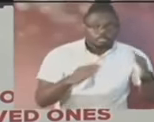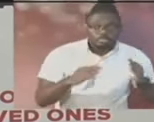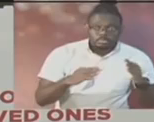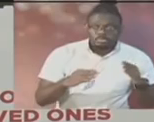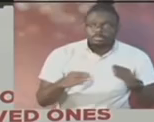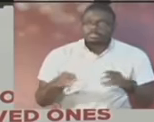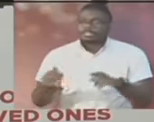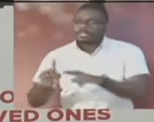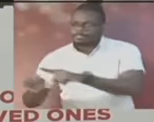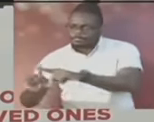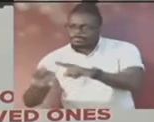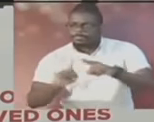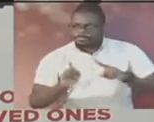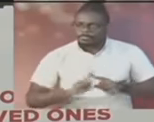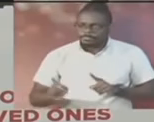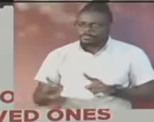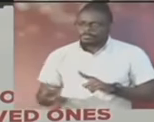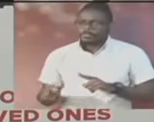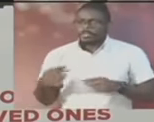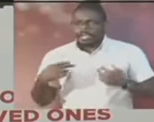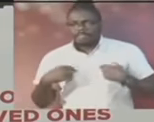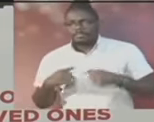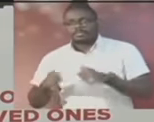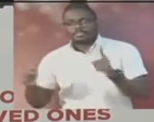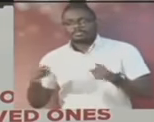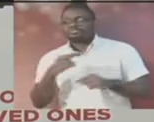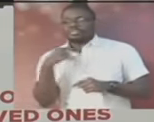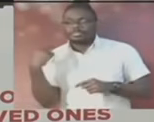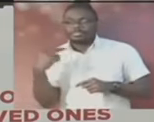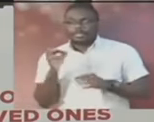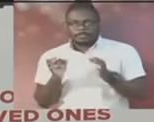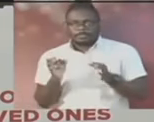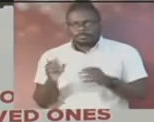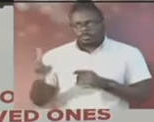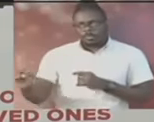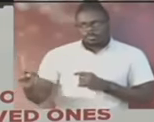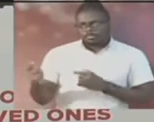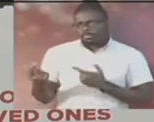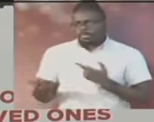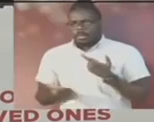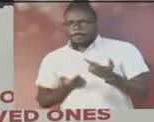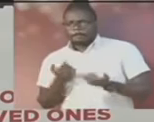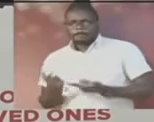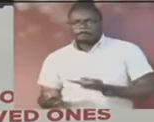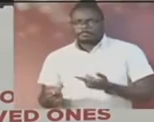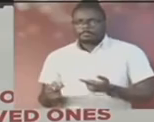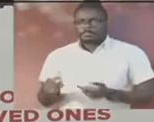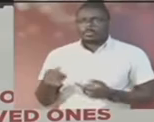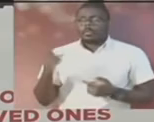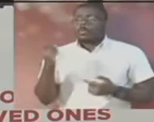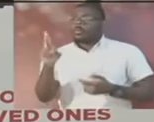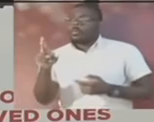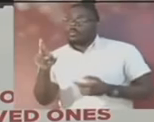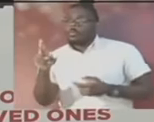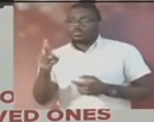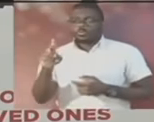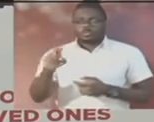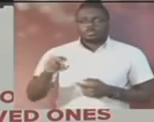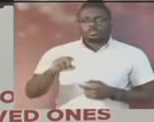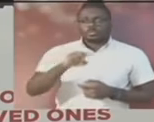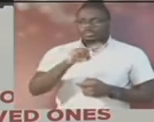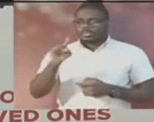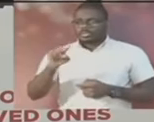risks. So by you saying that you would be liming or zessing or wessing or whatever term you want to